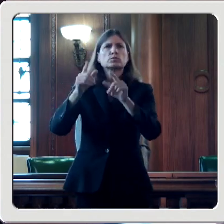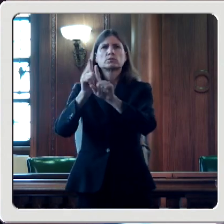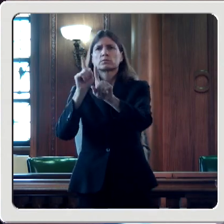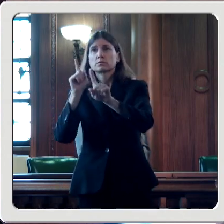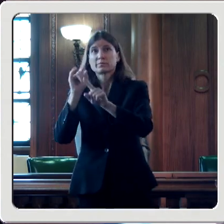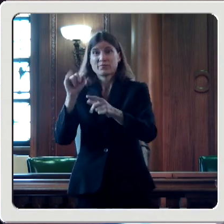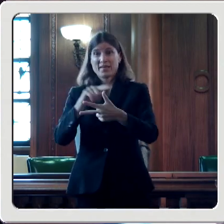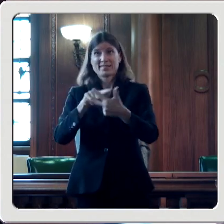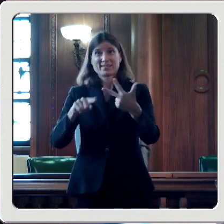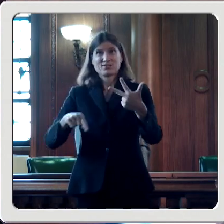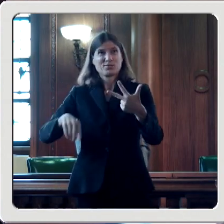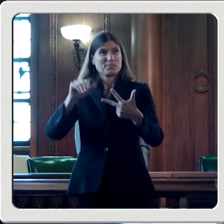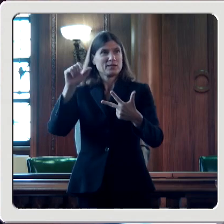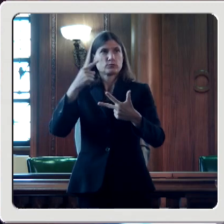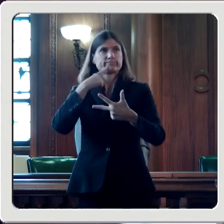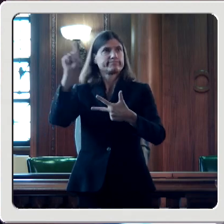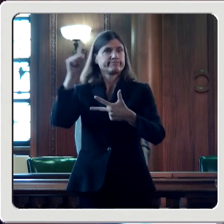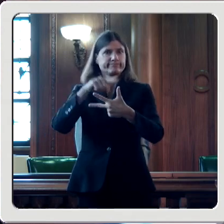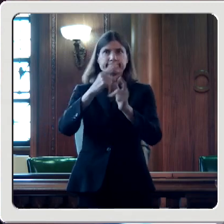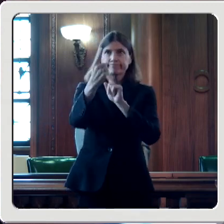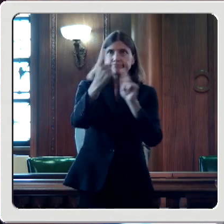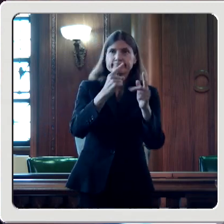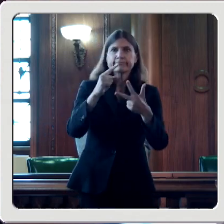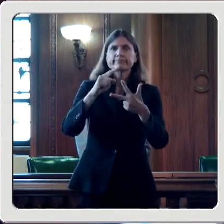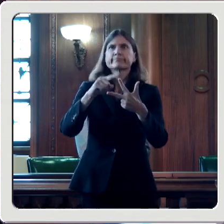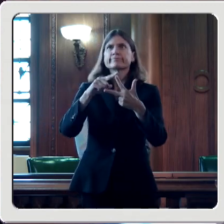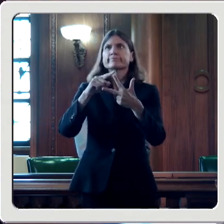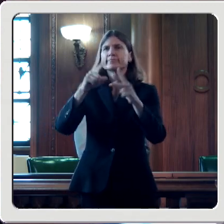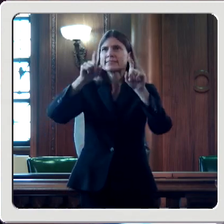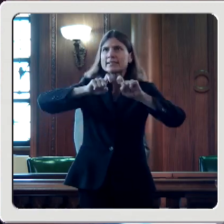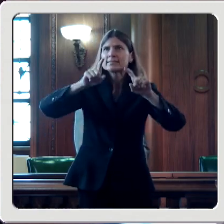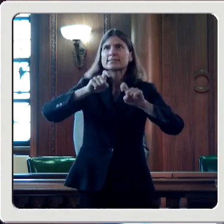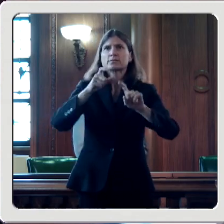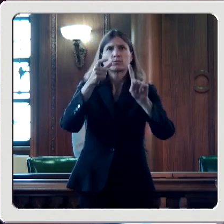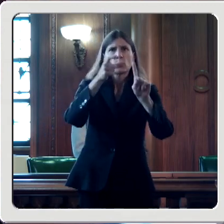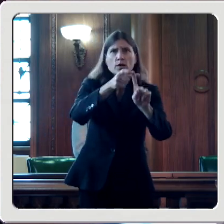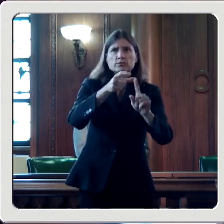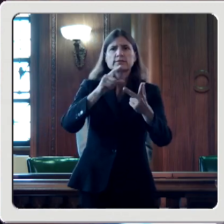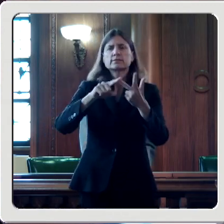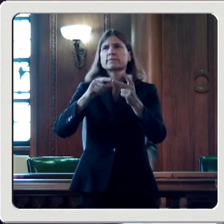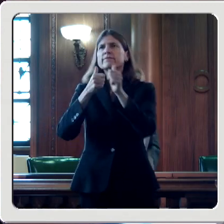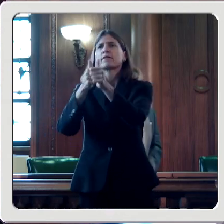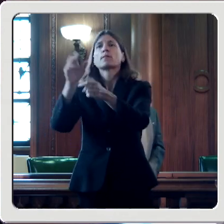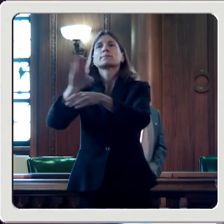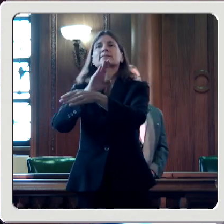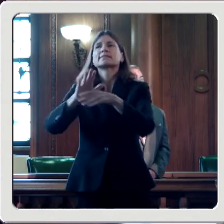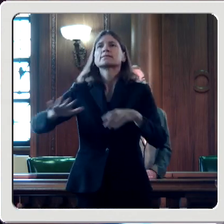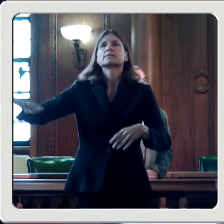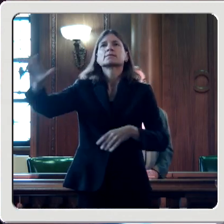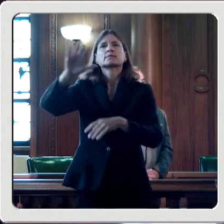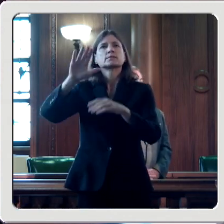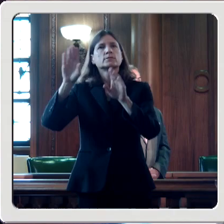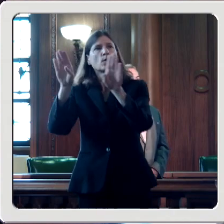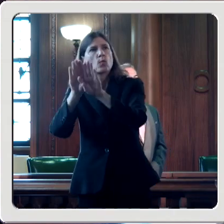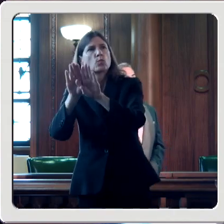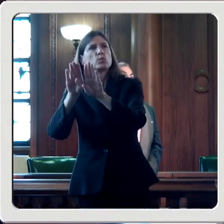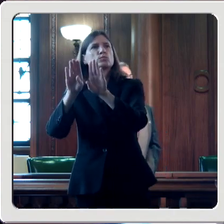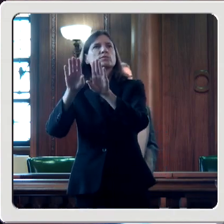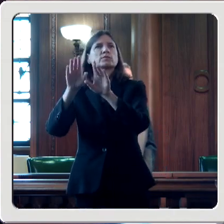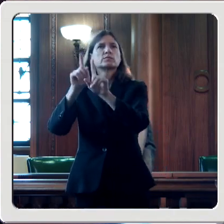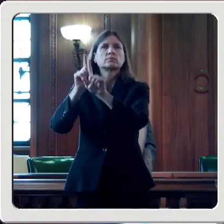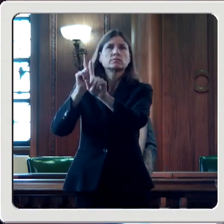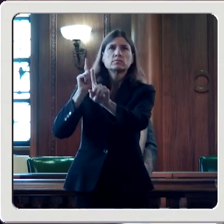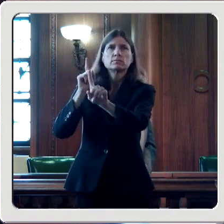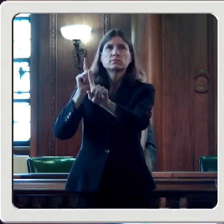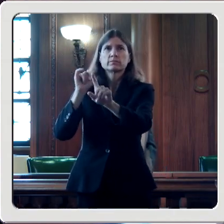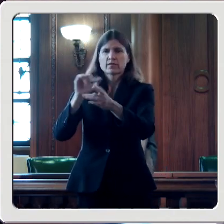this. Dr. Kerouac has talked about this, as I have, and we've informed efforts on the state level to continue